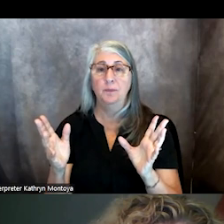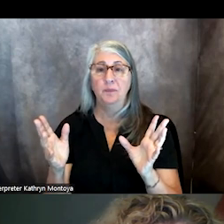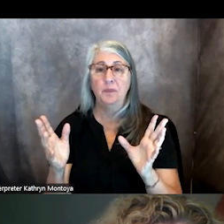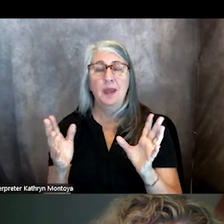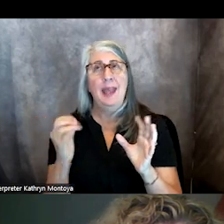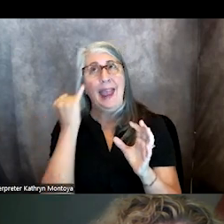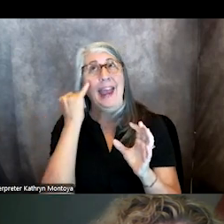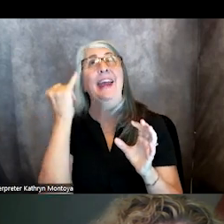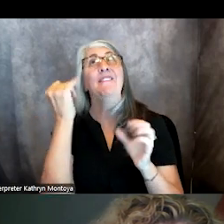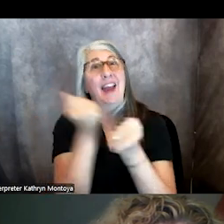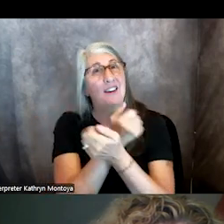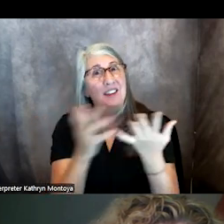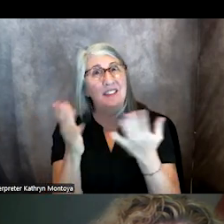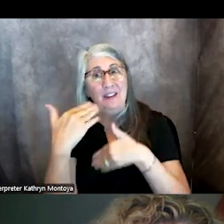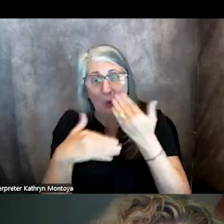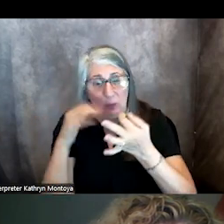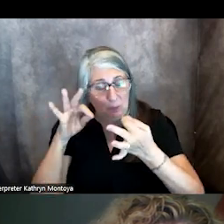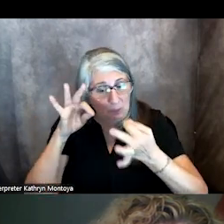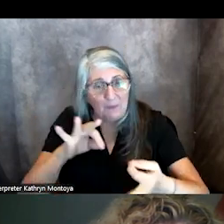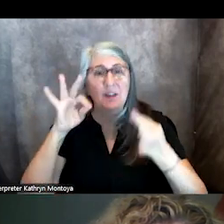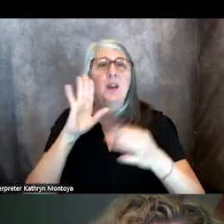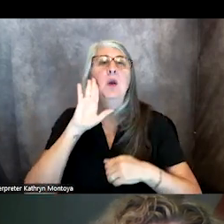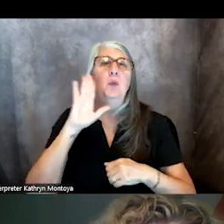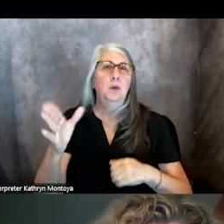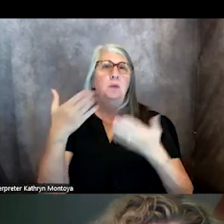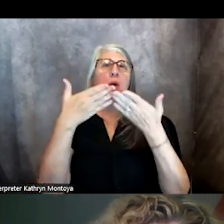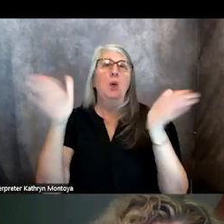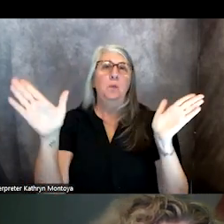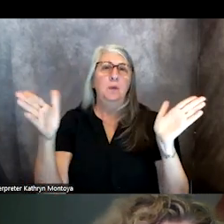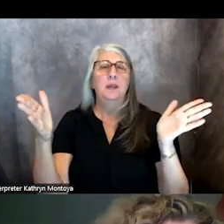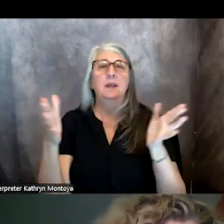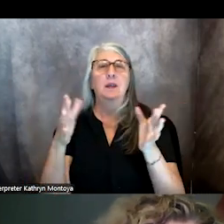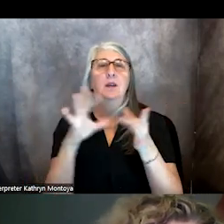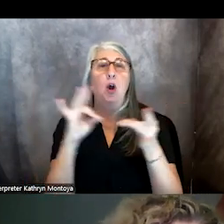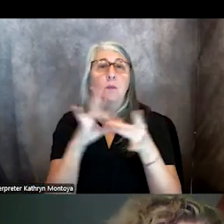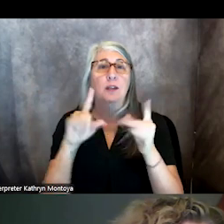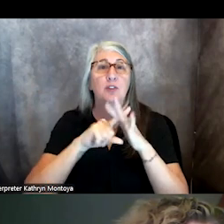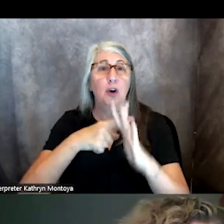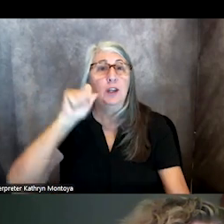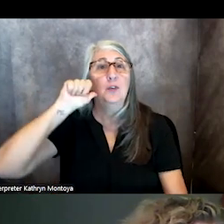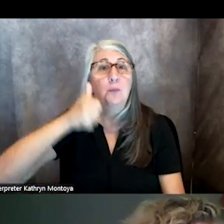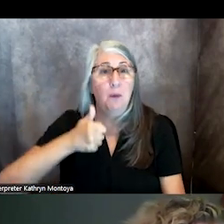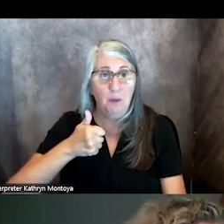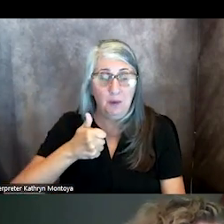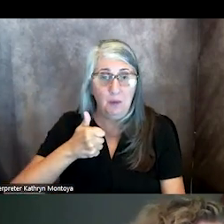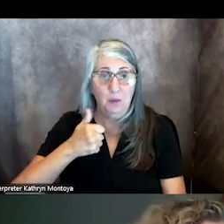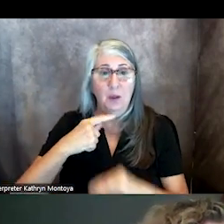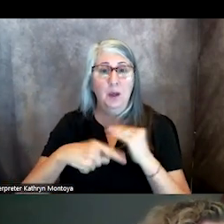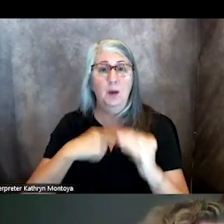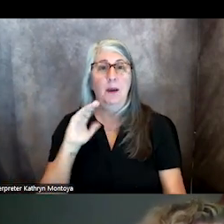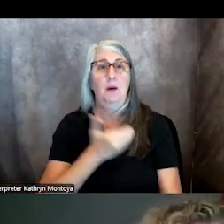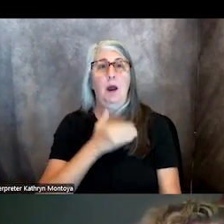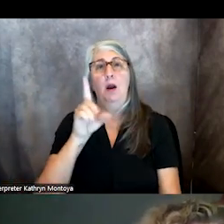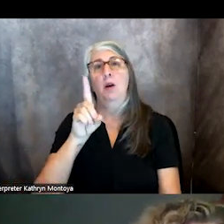and everything goes well, we will be welcoming public comment starting tomorrow on our draft